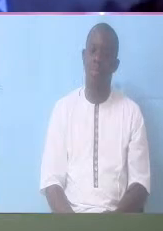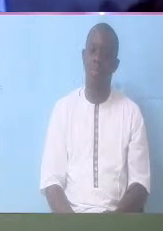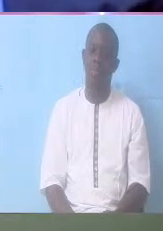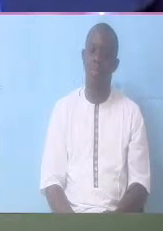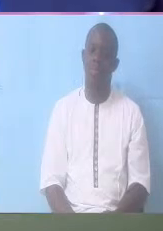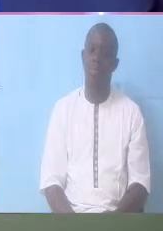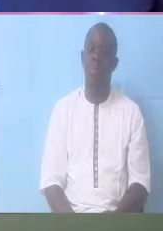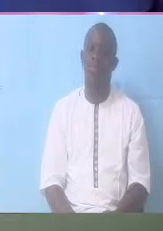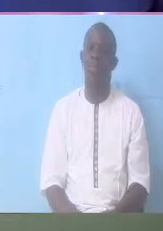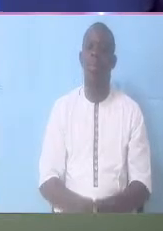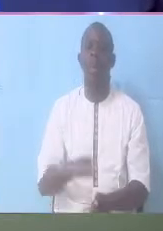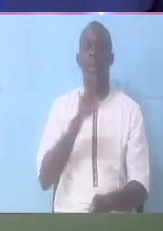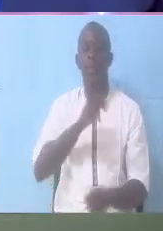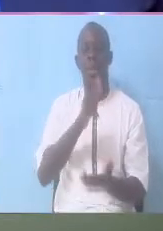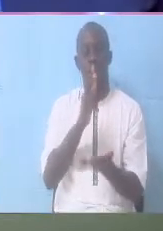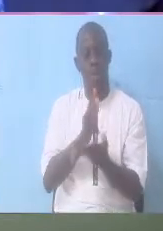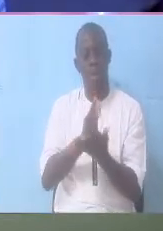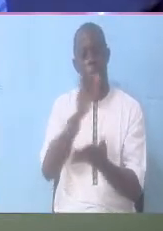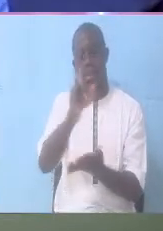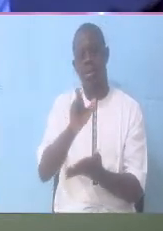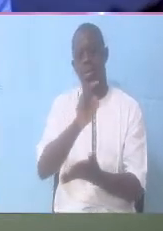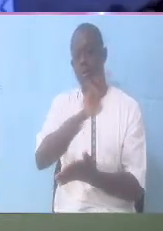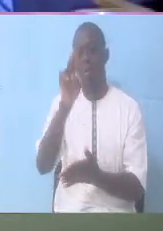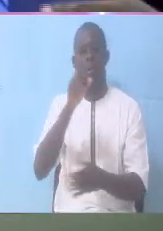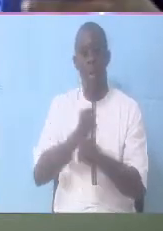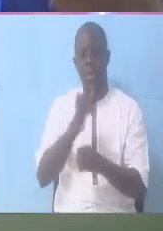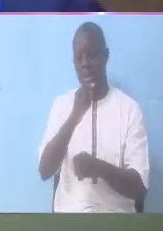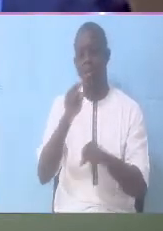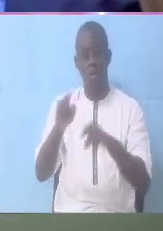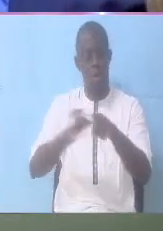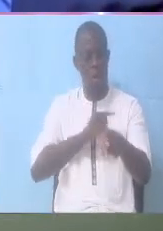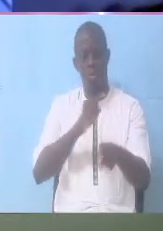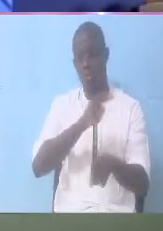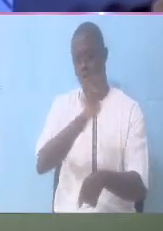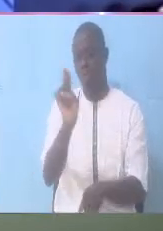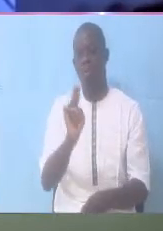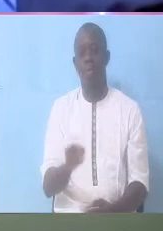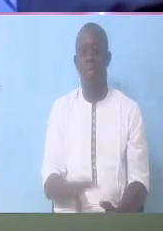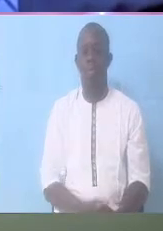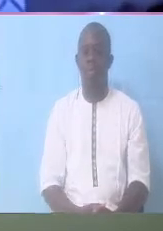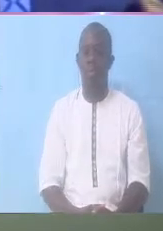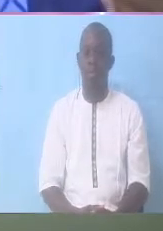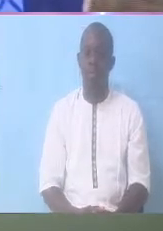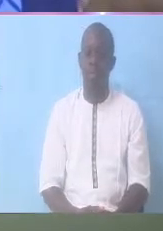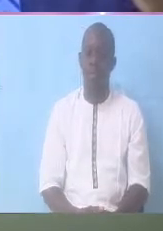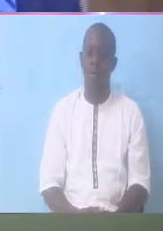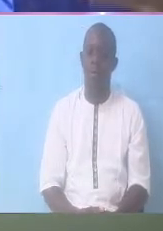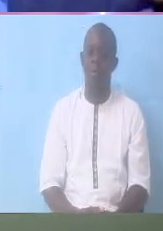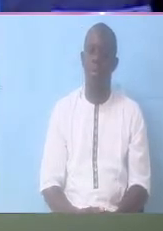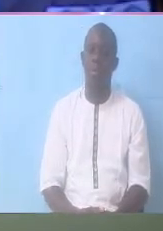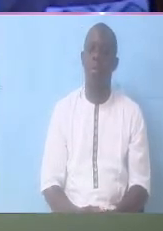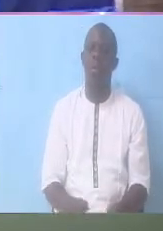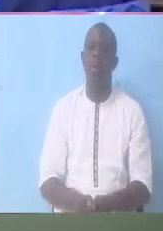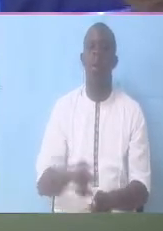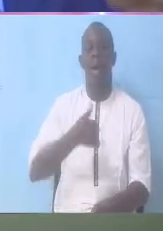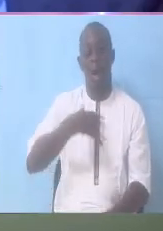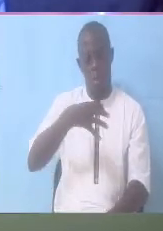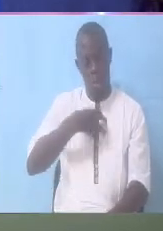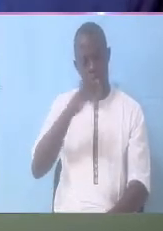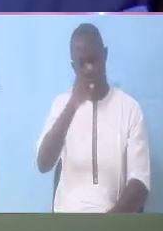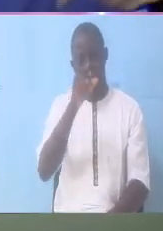let us not prolong this. There is nothing to prolong here, sir. You obviously know. I'm not here to say yes, he did it, but you